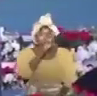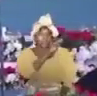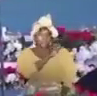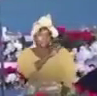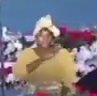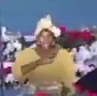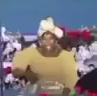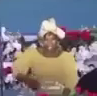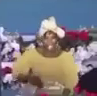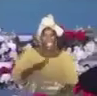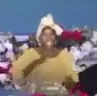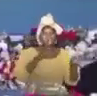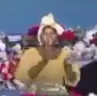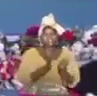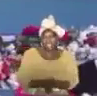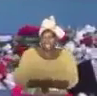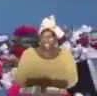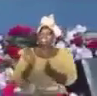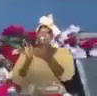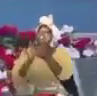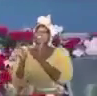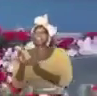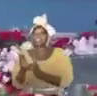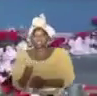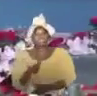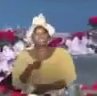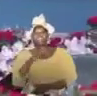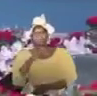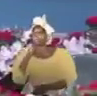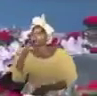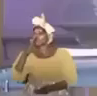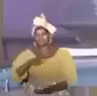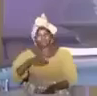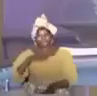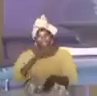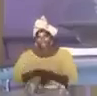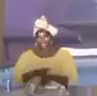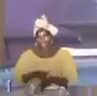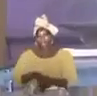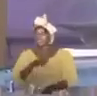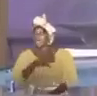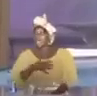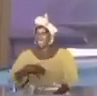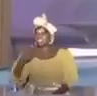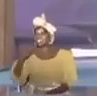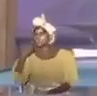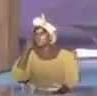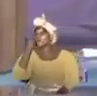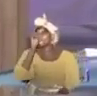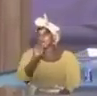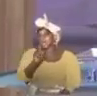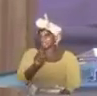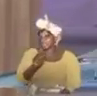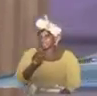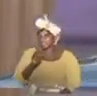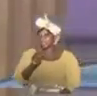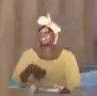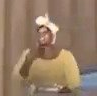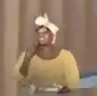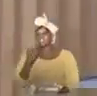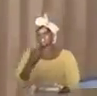takes them to Jesus and says, Jesus says, no, no, it's not yet my time. And she gives them a very profound instruction in verse 5. She